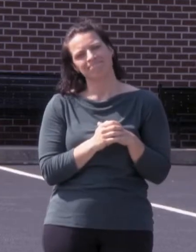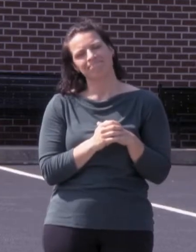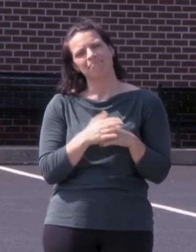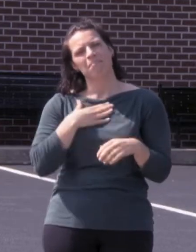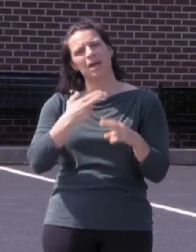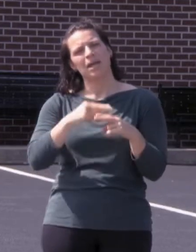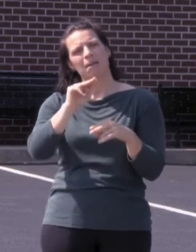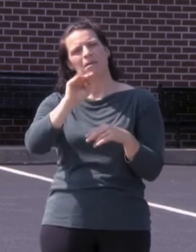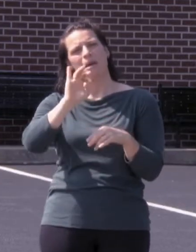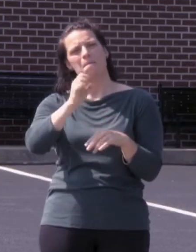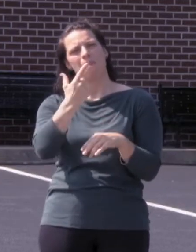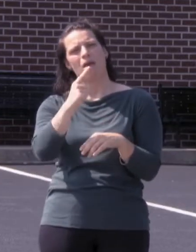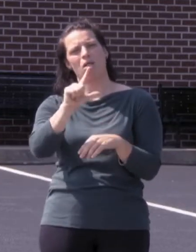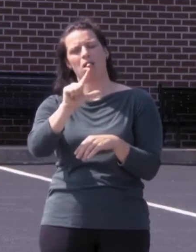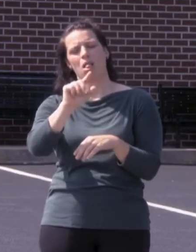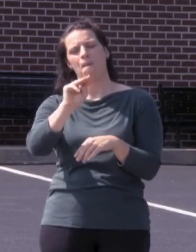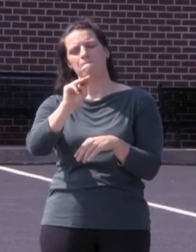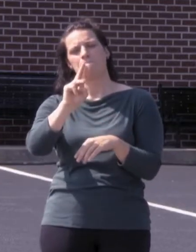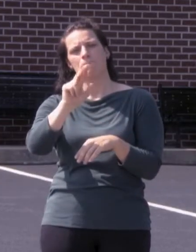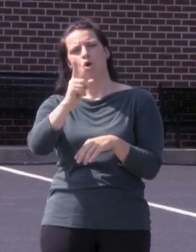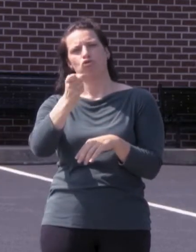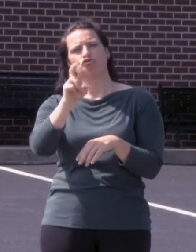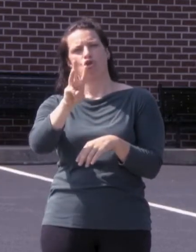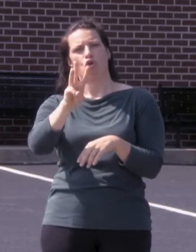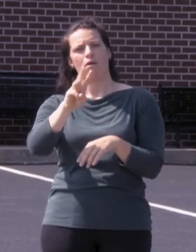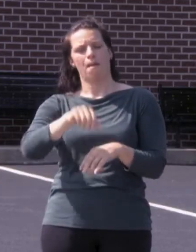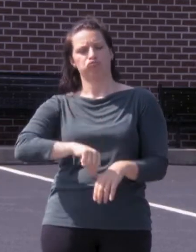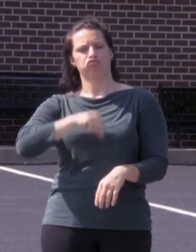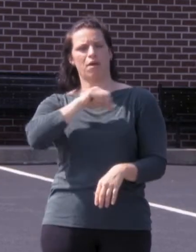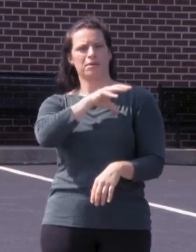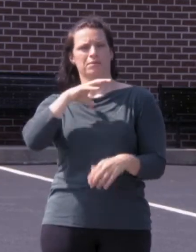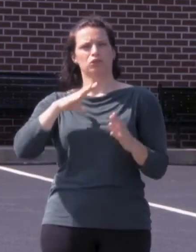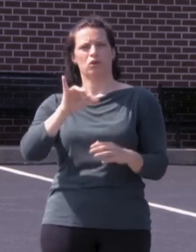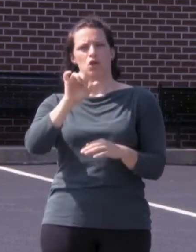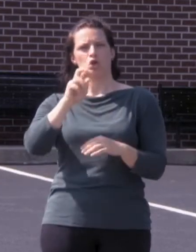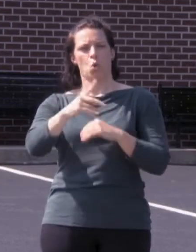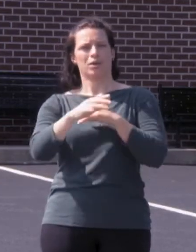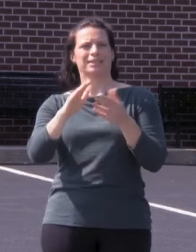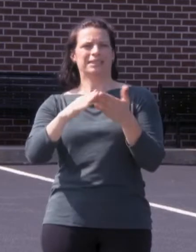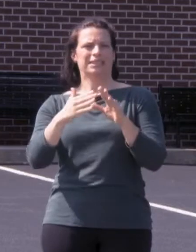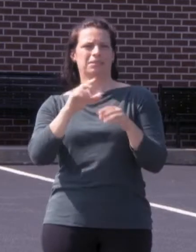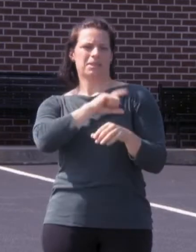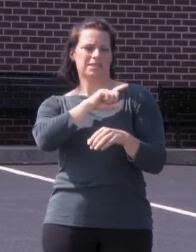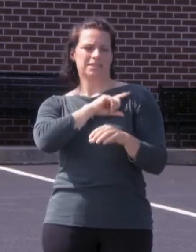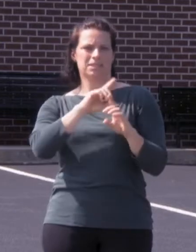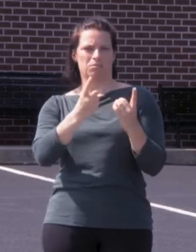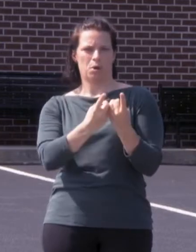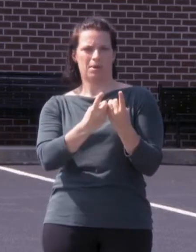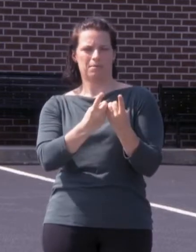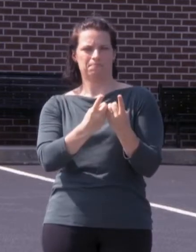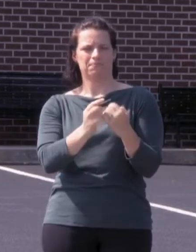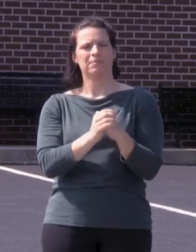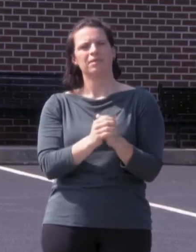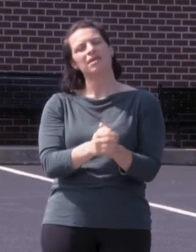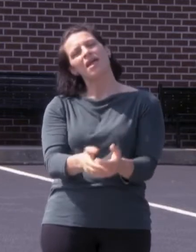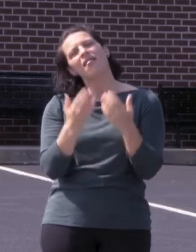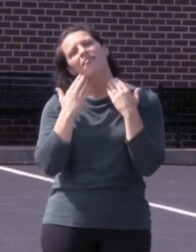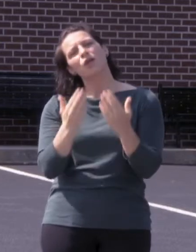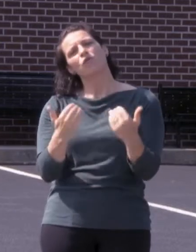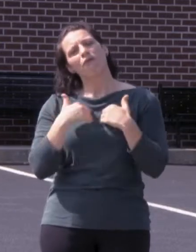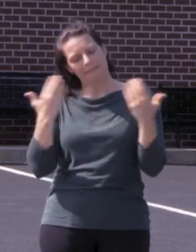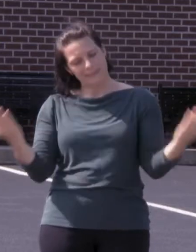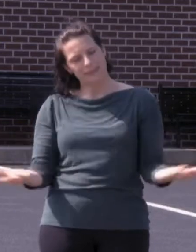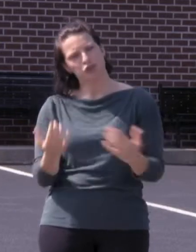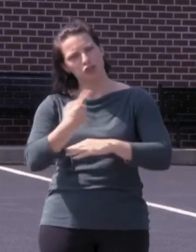My name is Michael Muldrow. I'm proudly the Commissioner of the York City Police Department. Thank you for having me here